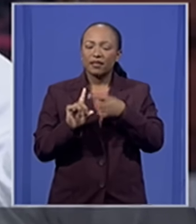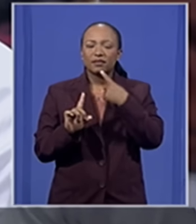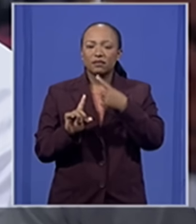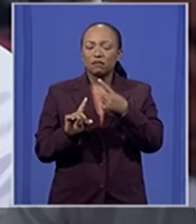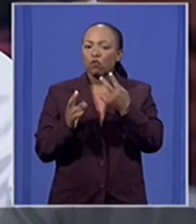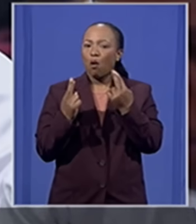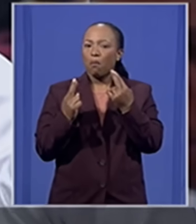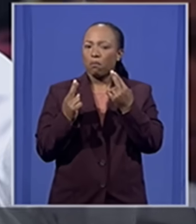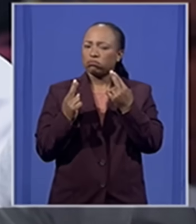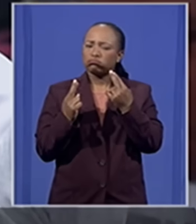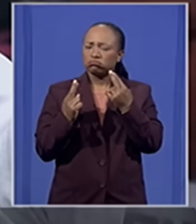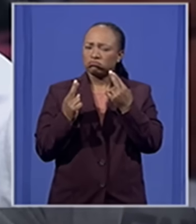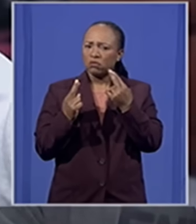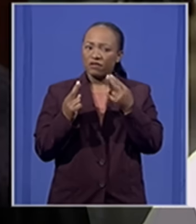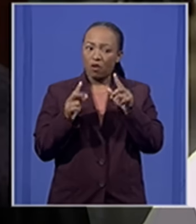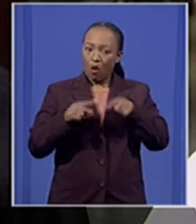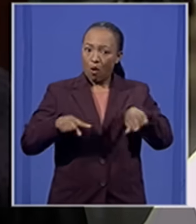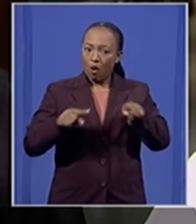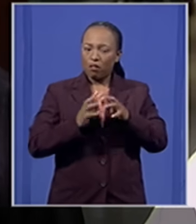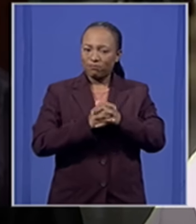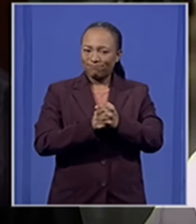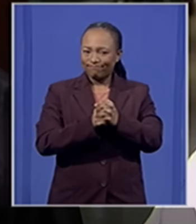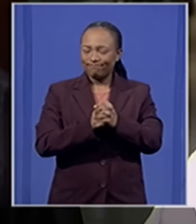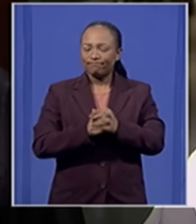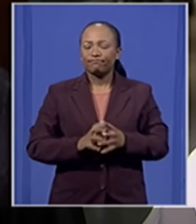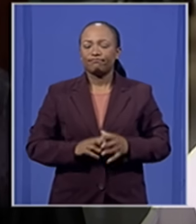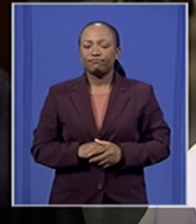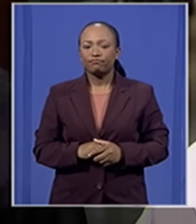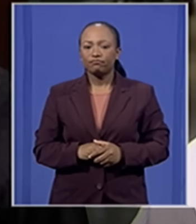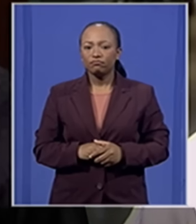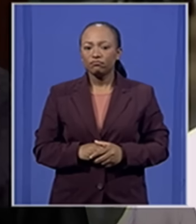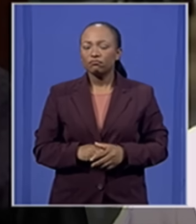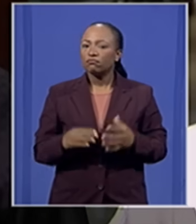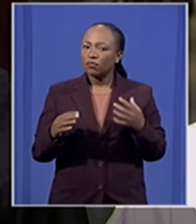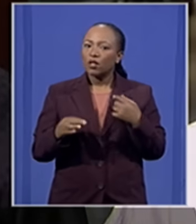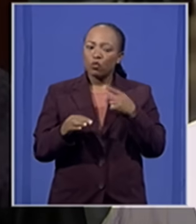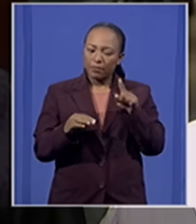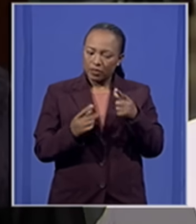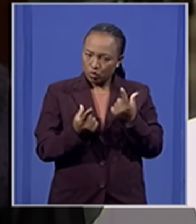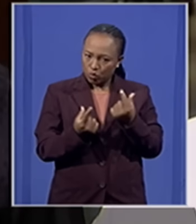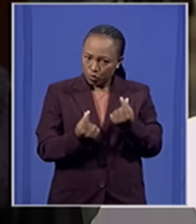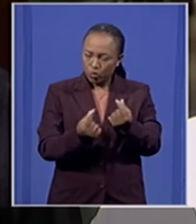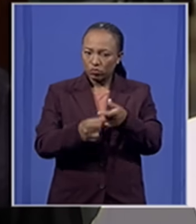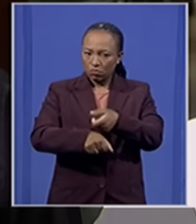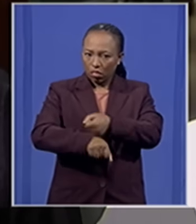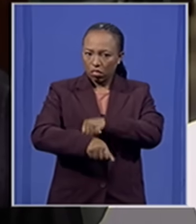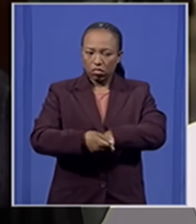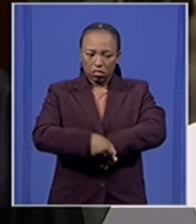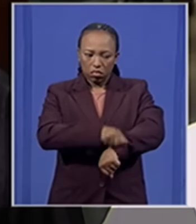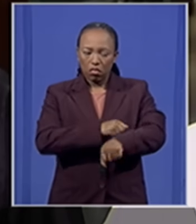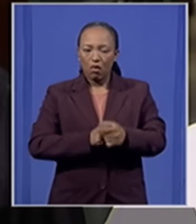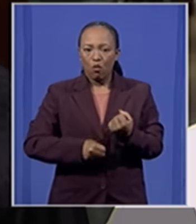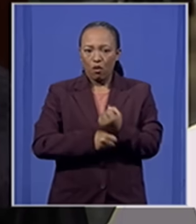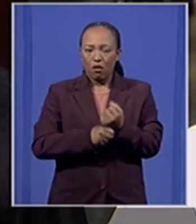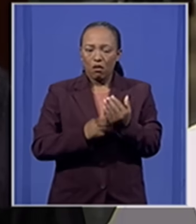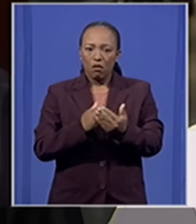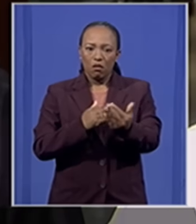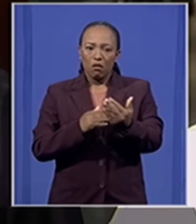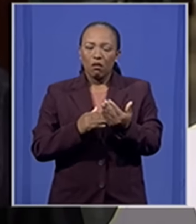barumuwa ba moga ba kopane. Let's get down and do what is expected of us. Let's not kowtow